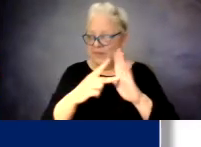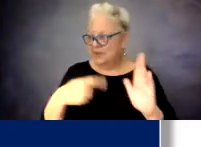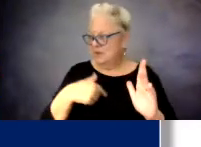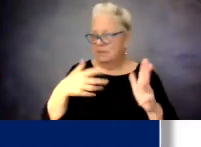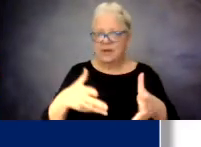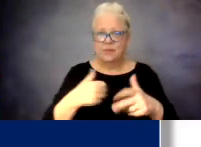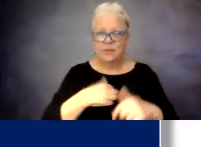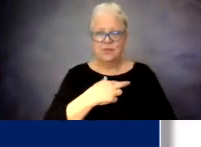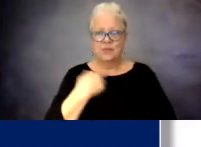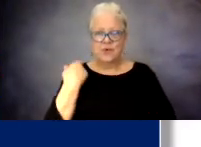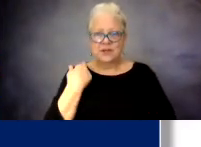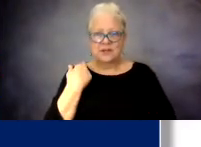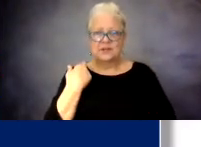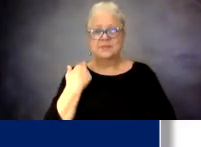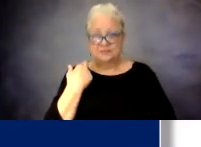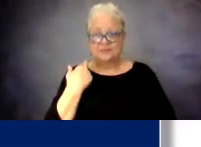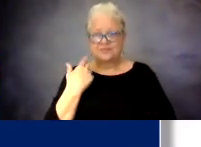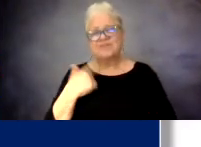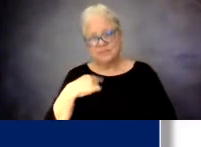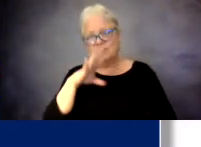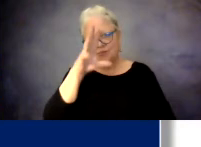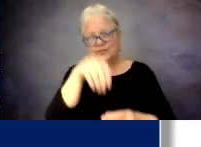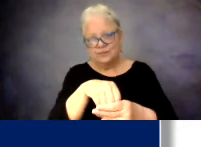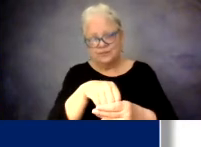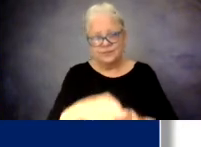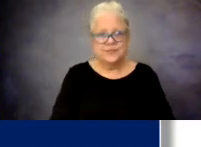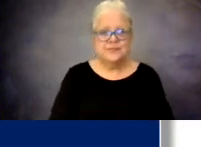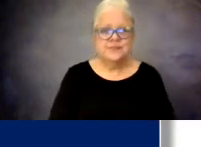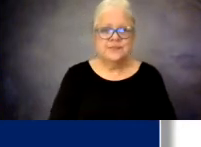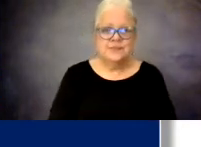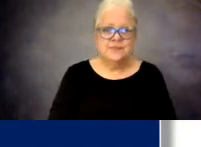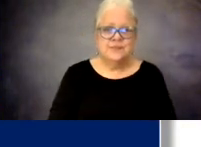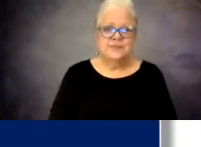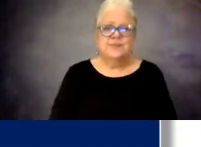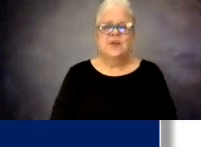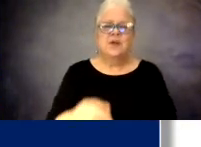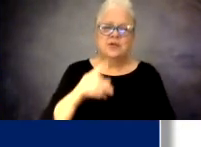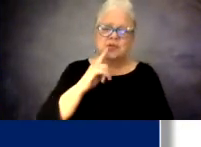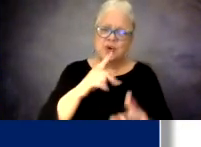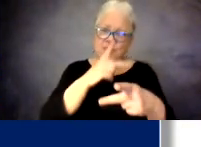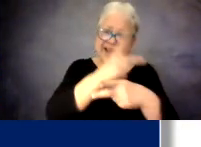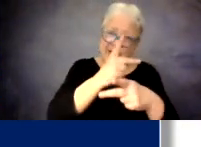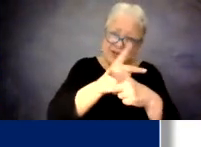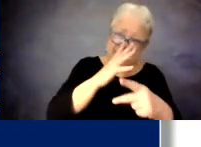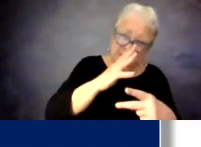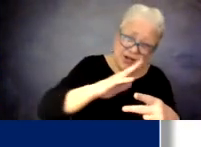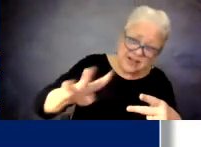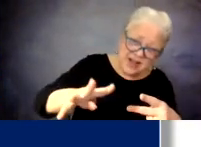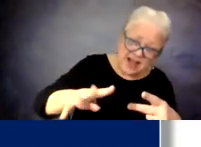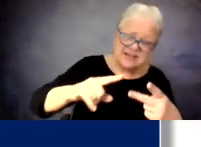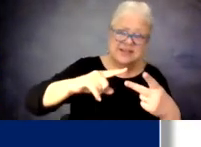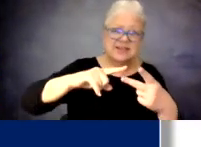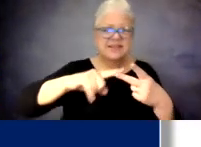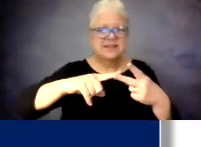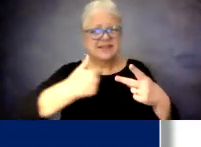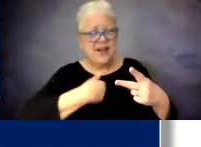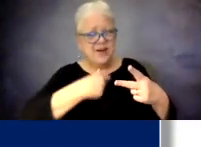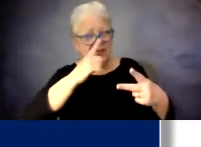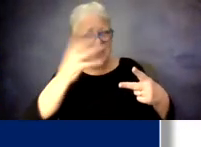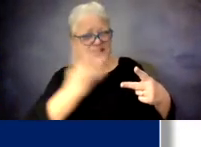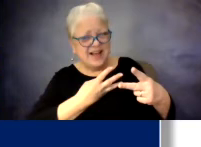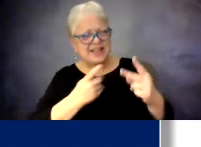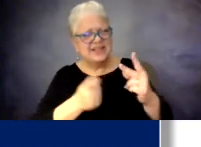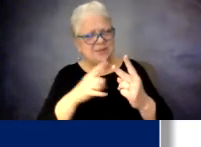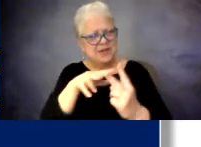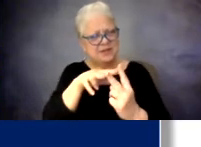So these really, caretaker and self-neglect can really go hand in hand. So some of the stuff you're going to look for is, are